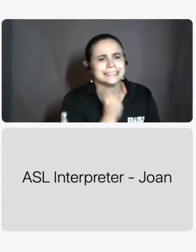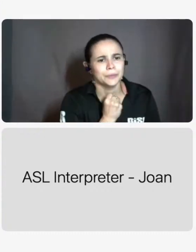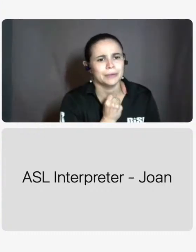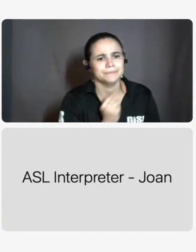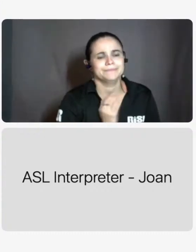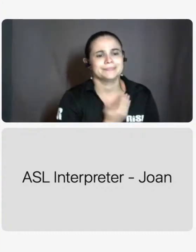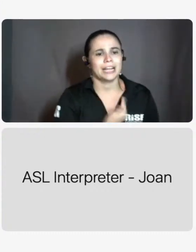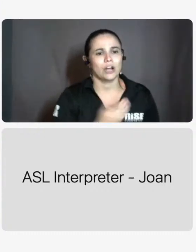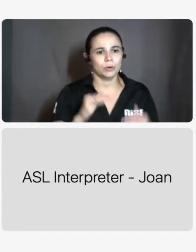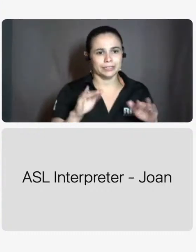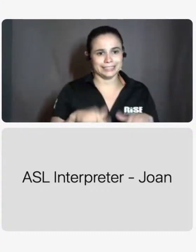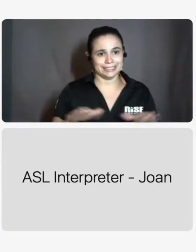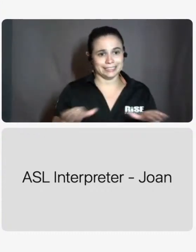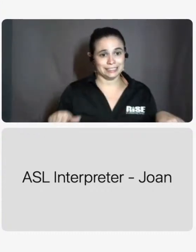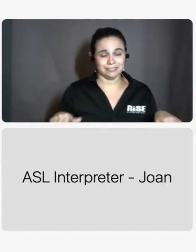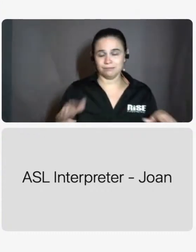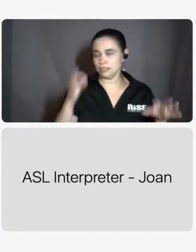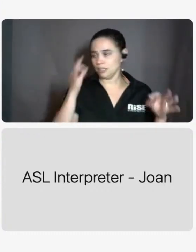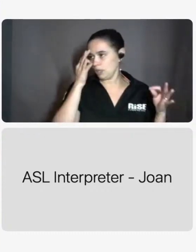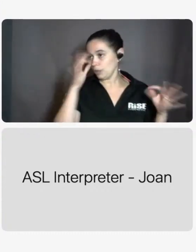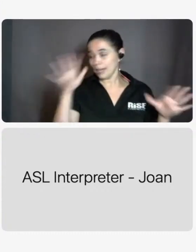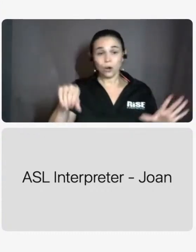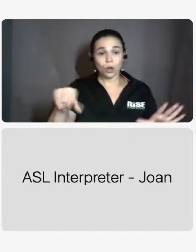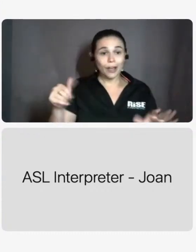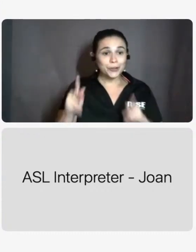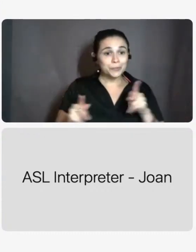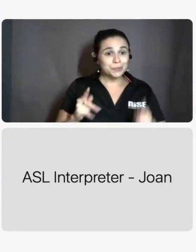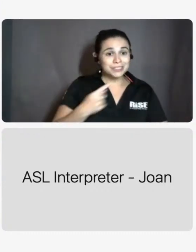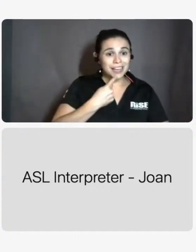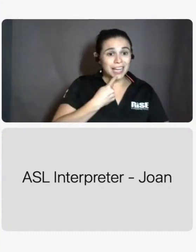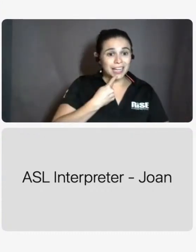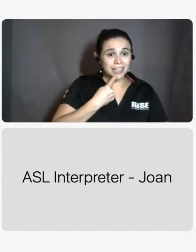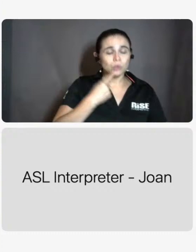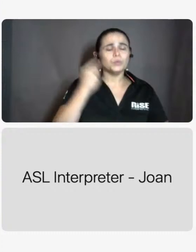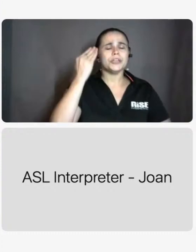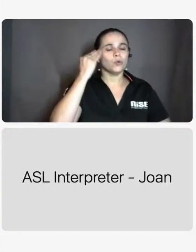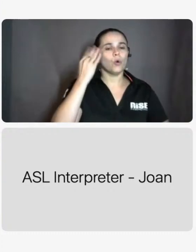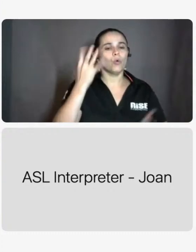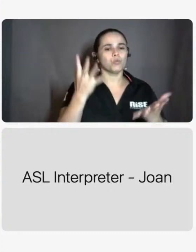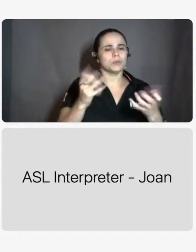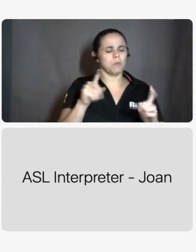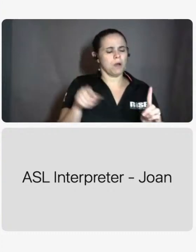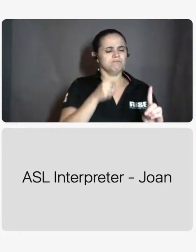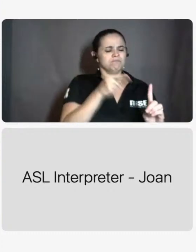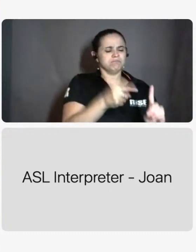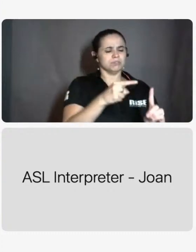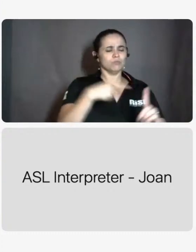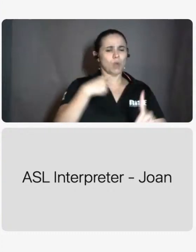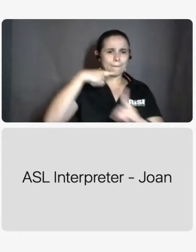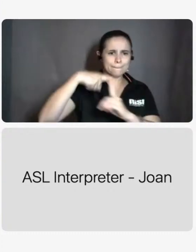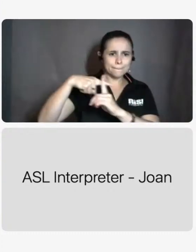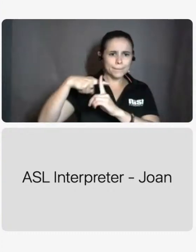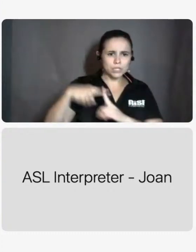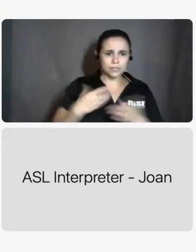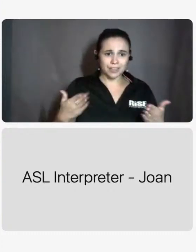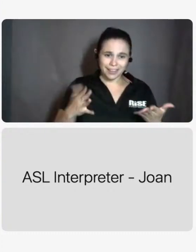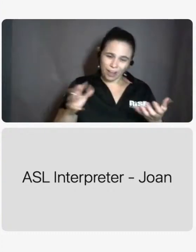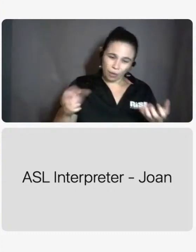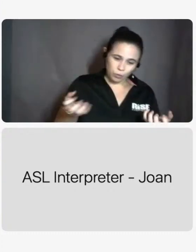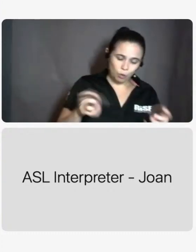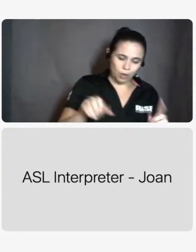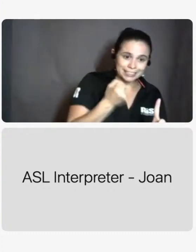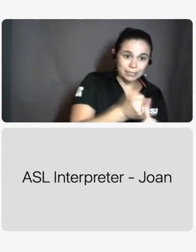we want to do the right thing. And we want to impact Bloomington. And Bloomington sí se puede. In Bloomington, it